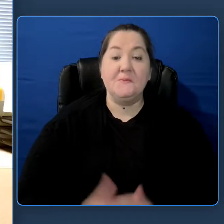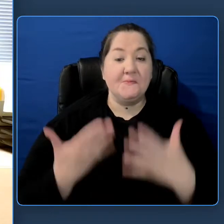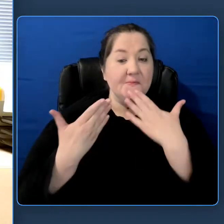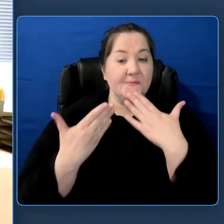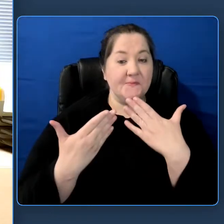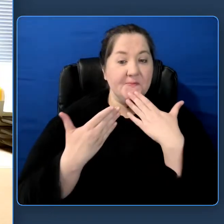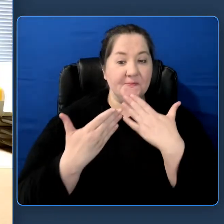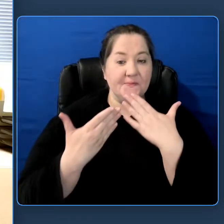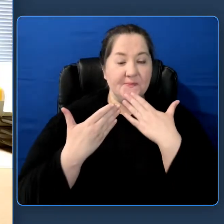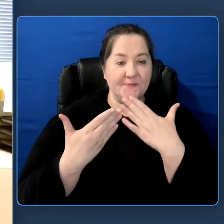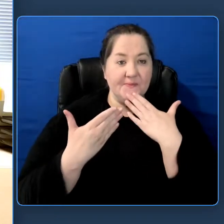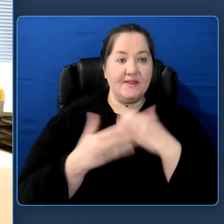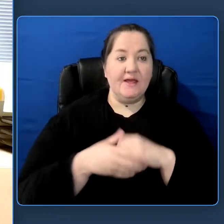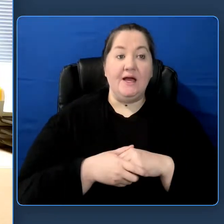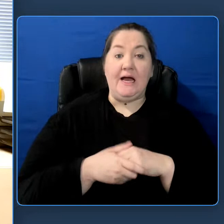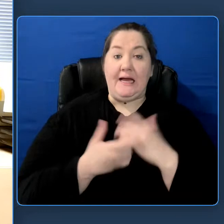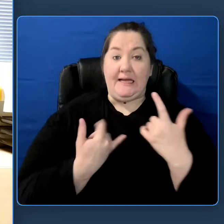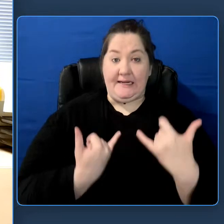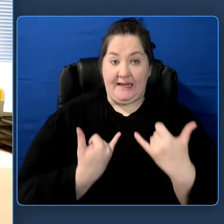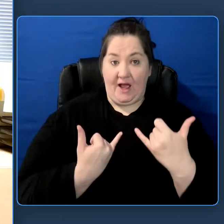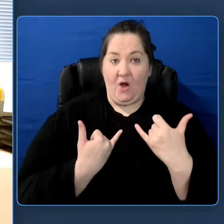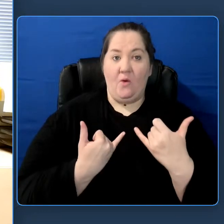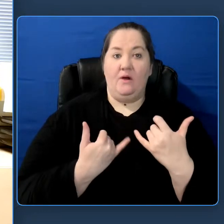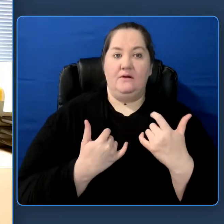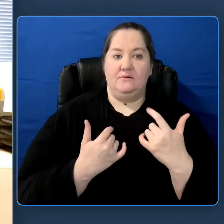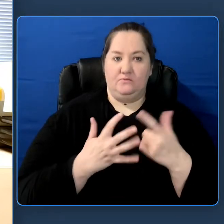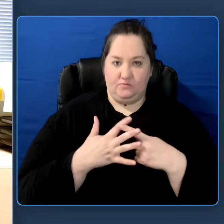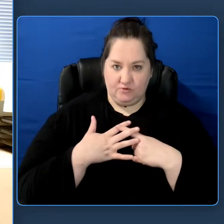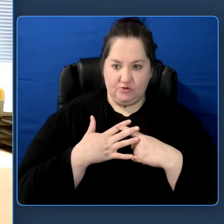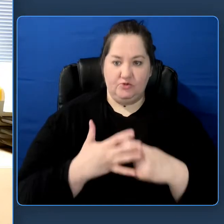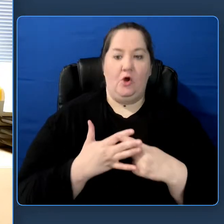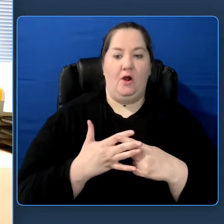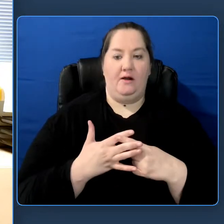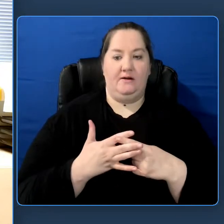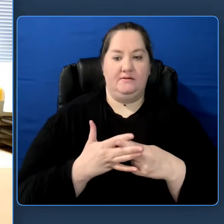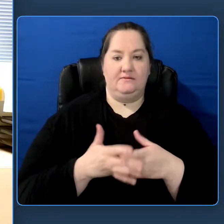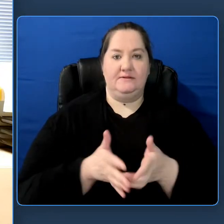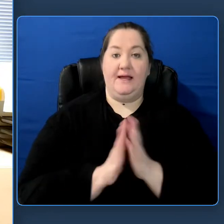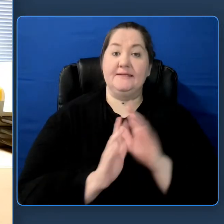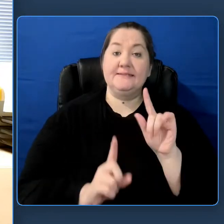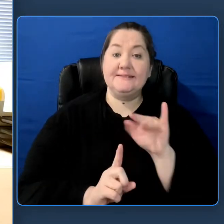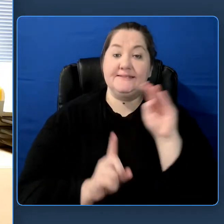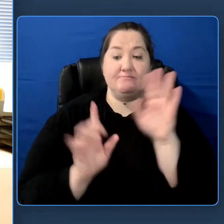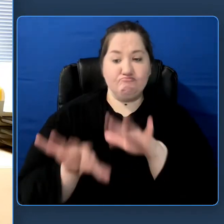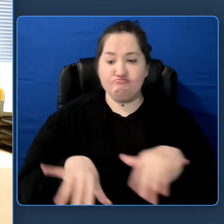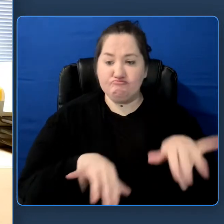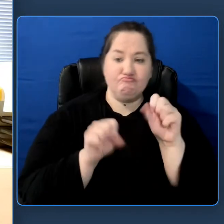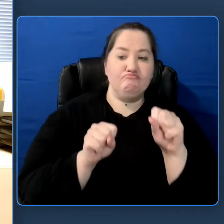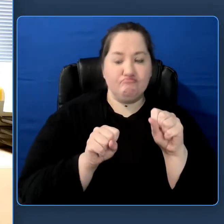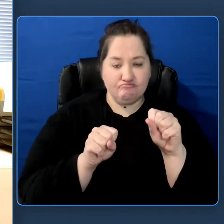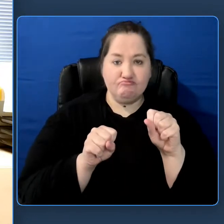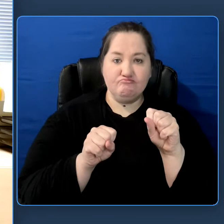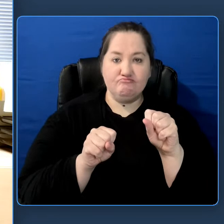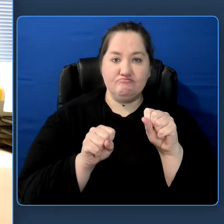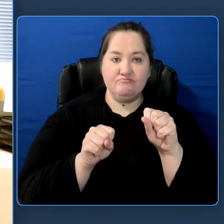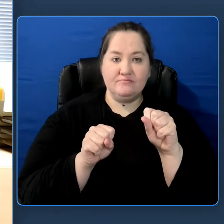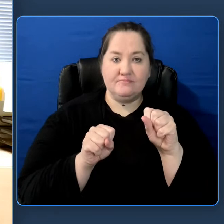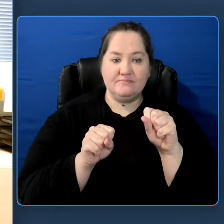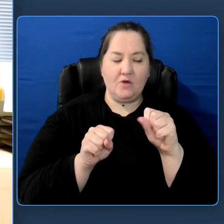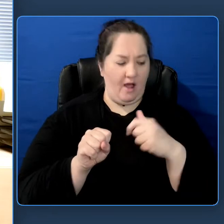Thank you. At this time, I'm going to ask Tim to